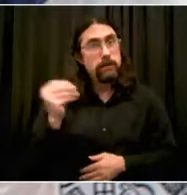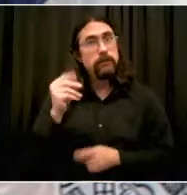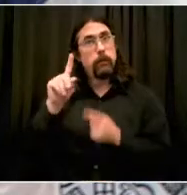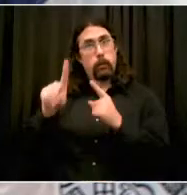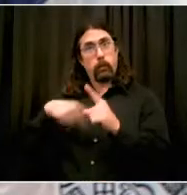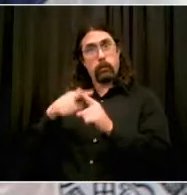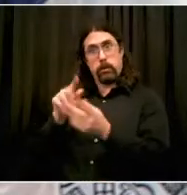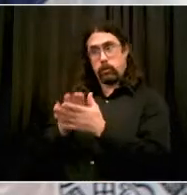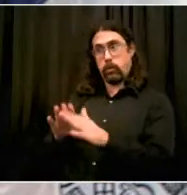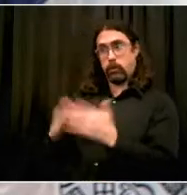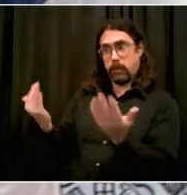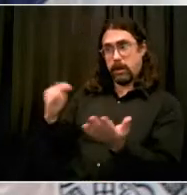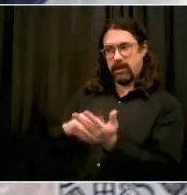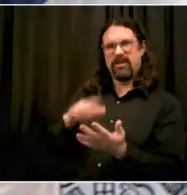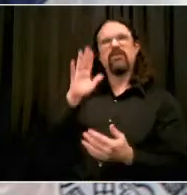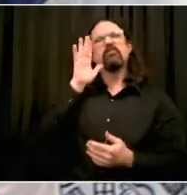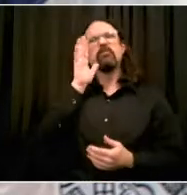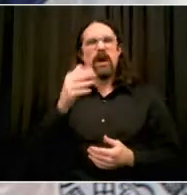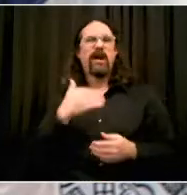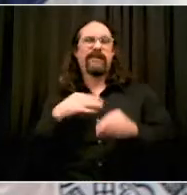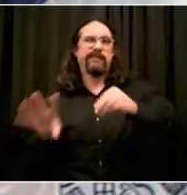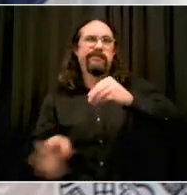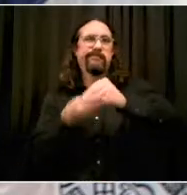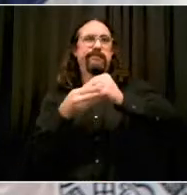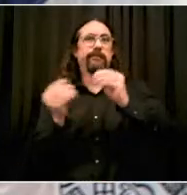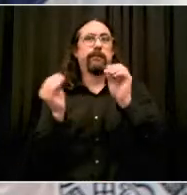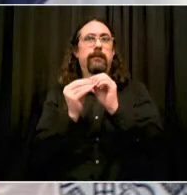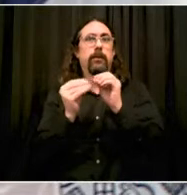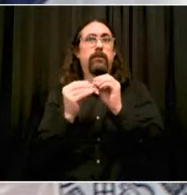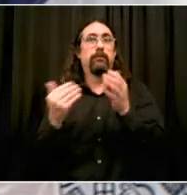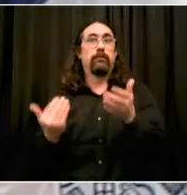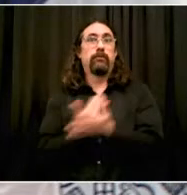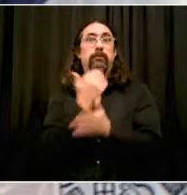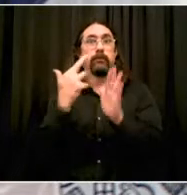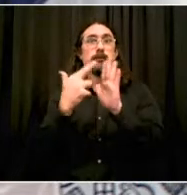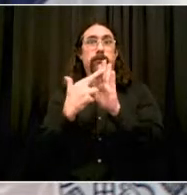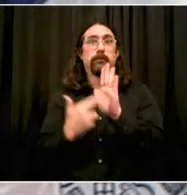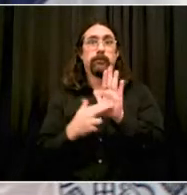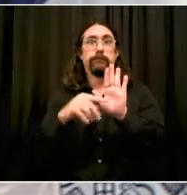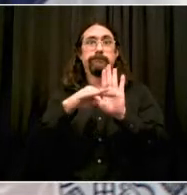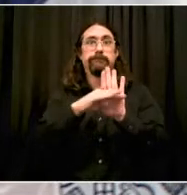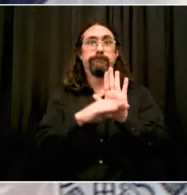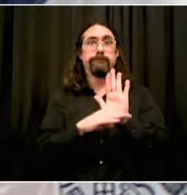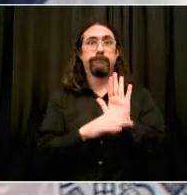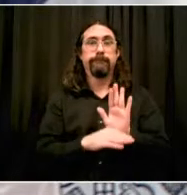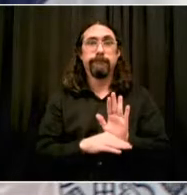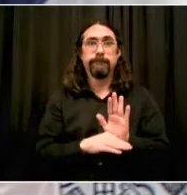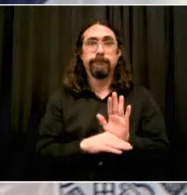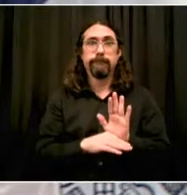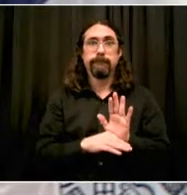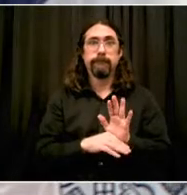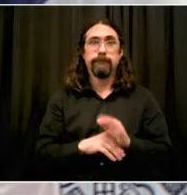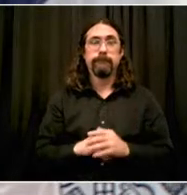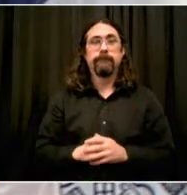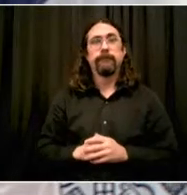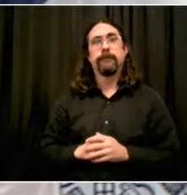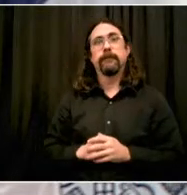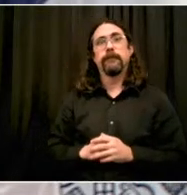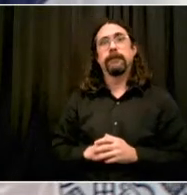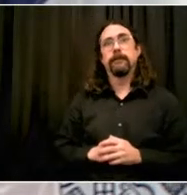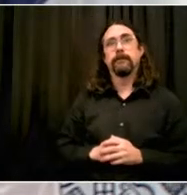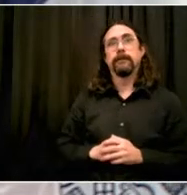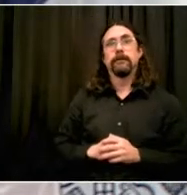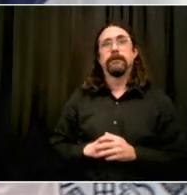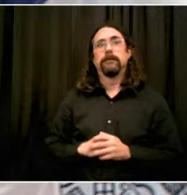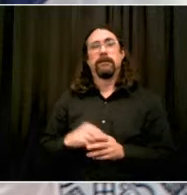other restrictions to our economy or to our lives, but the numbers are speaking loudly. And